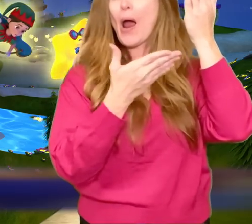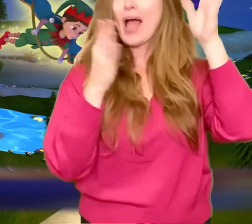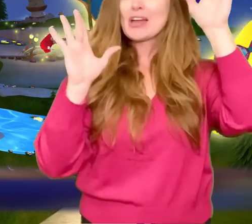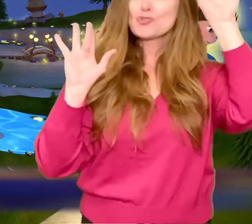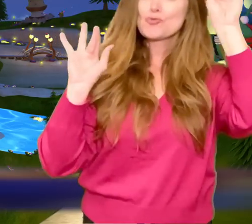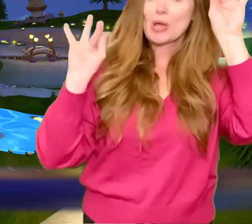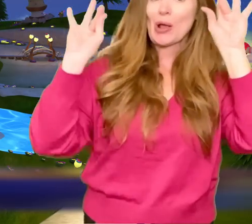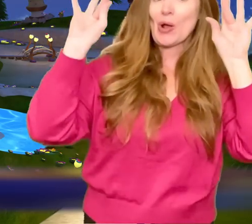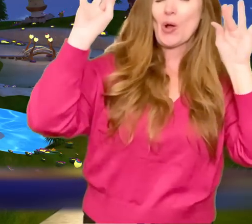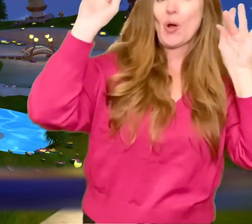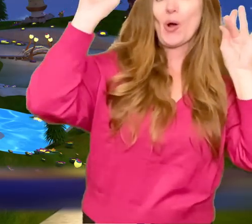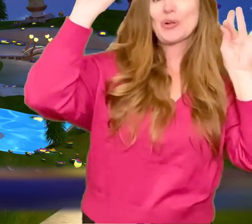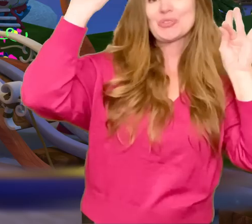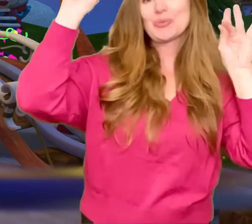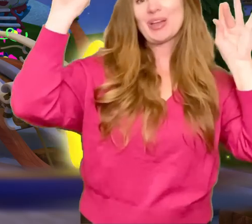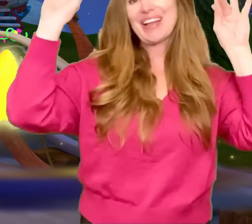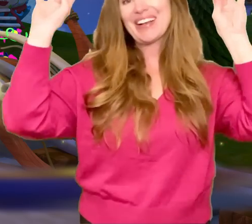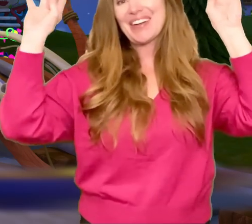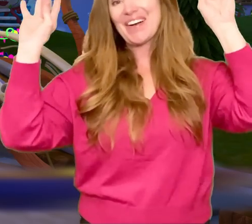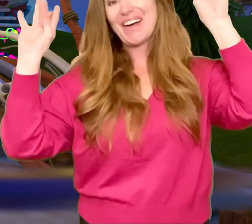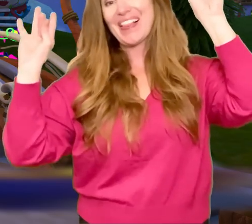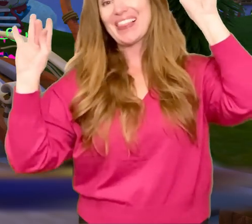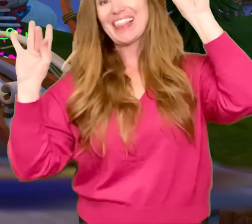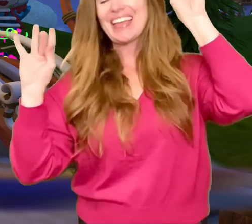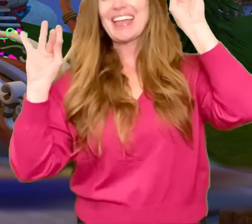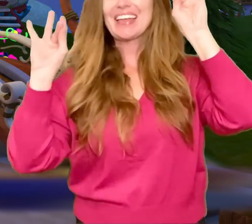twinkle twinkle little